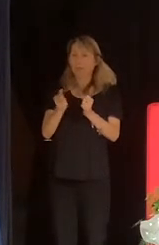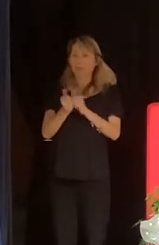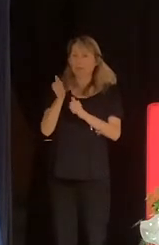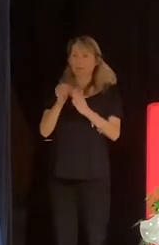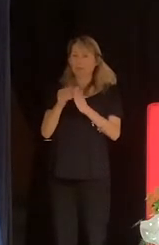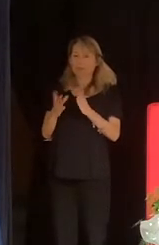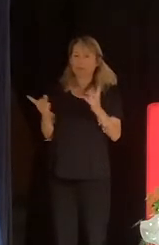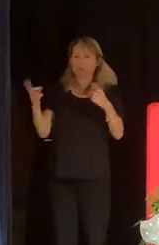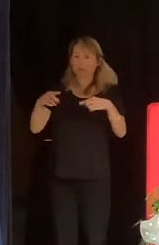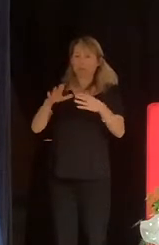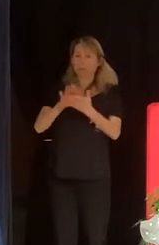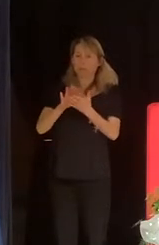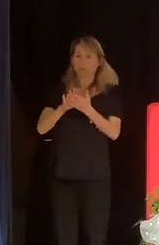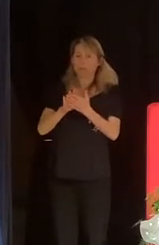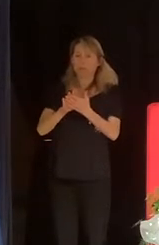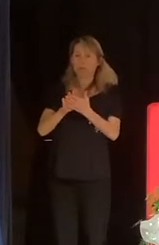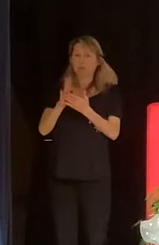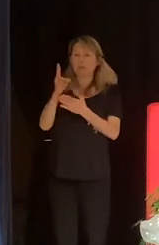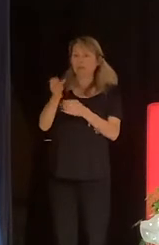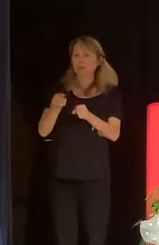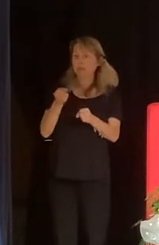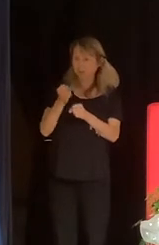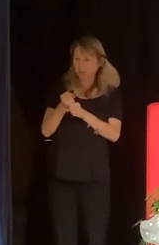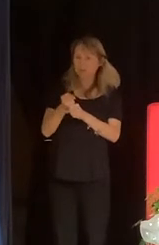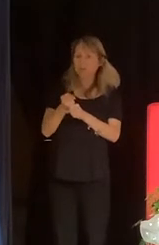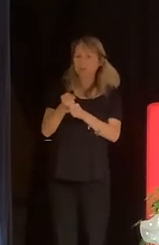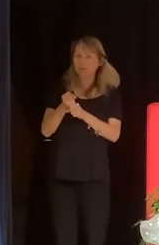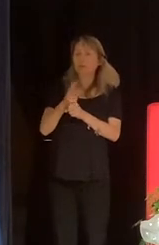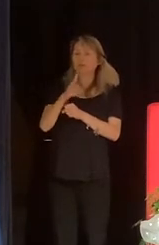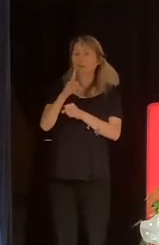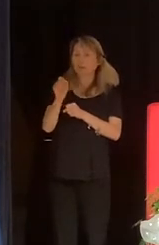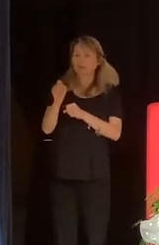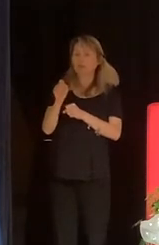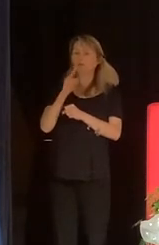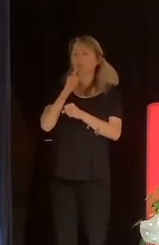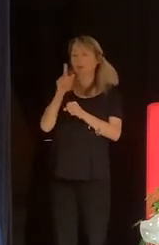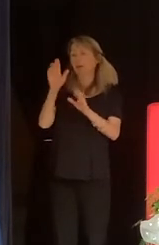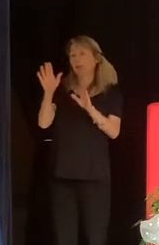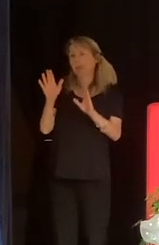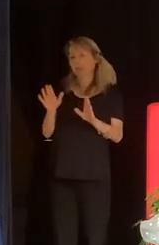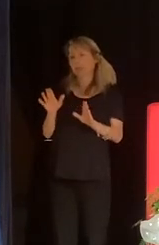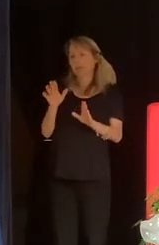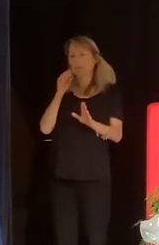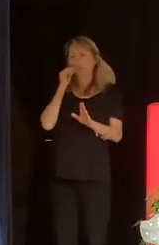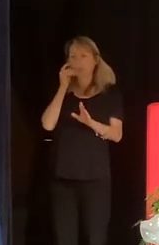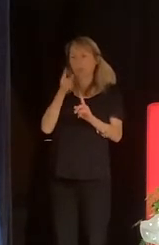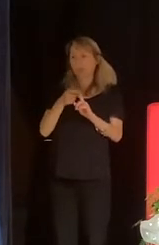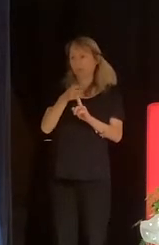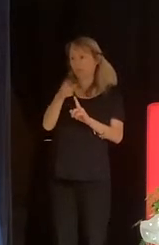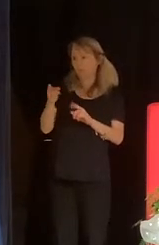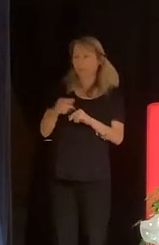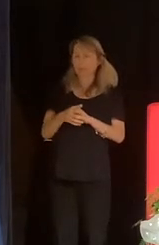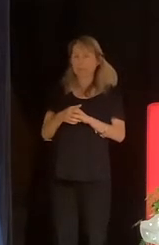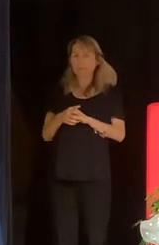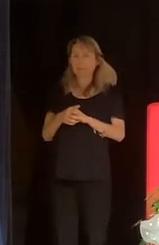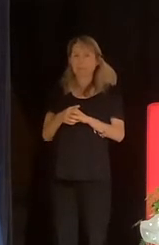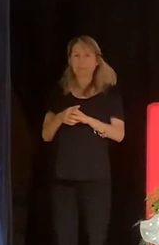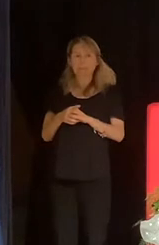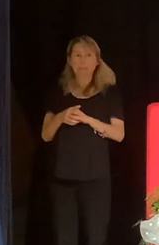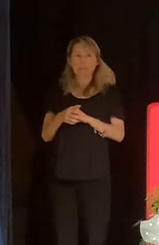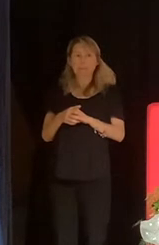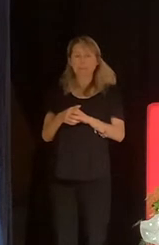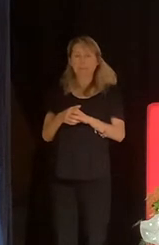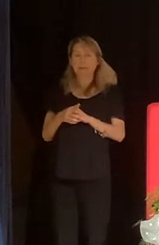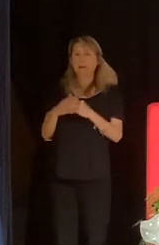attending. For 7 years, Drury was truly a home away from home. But now